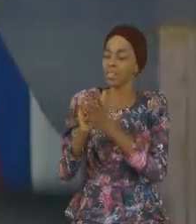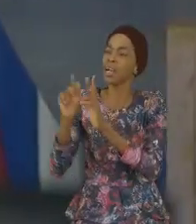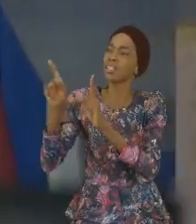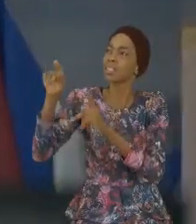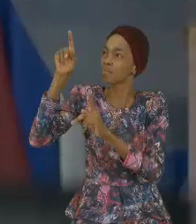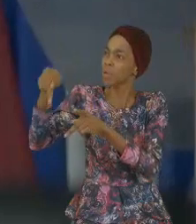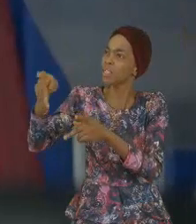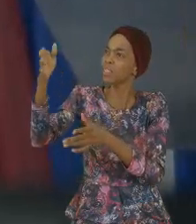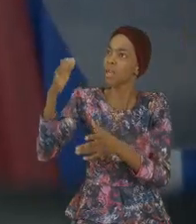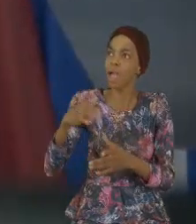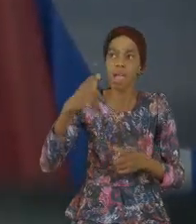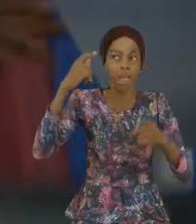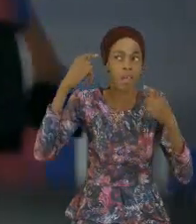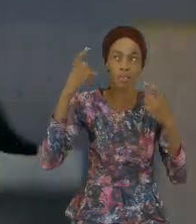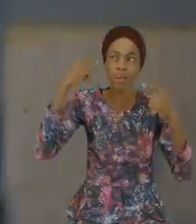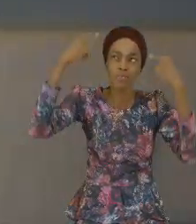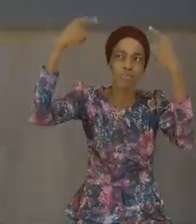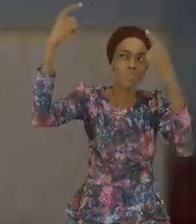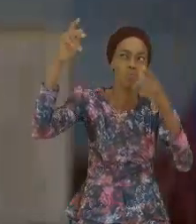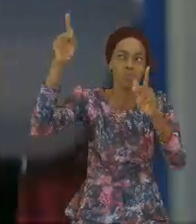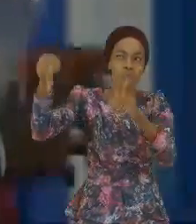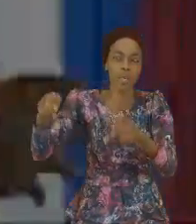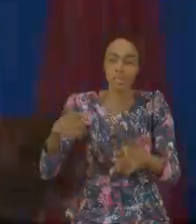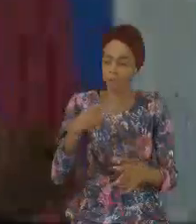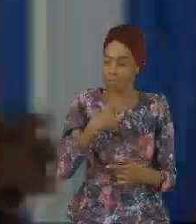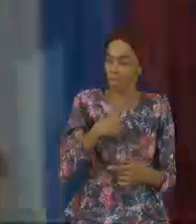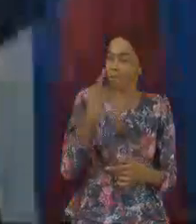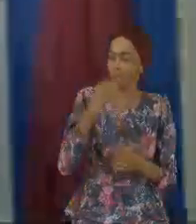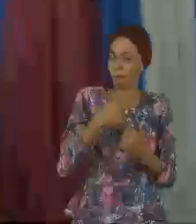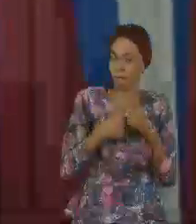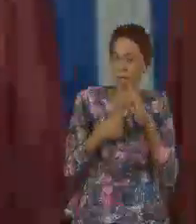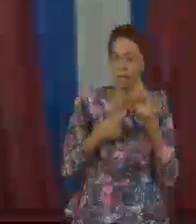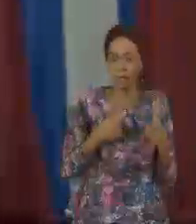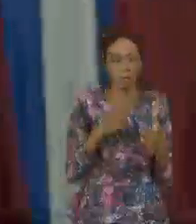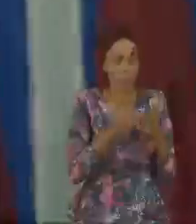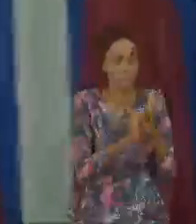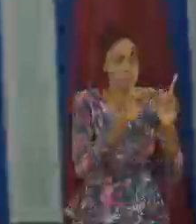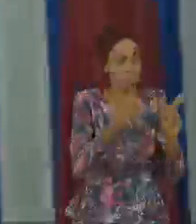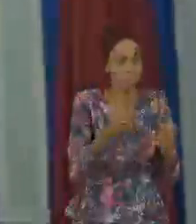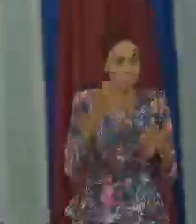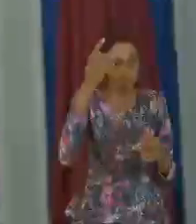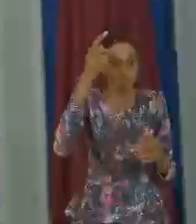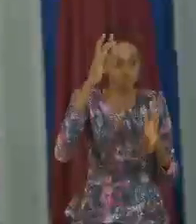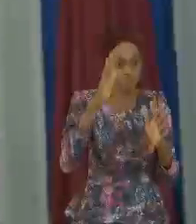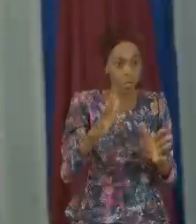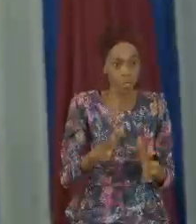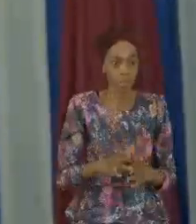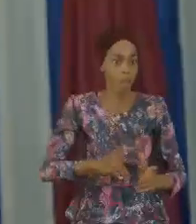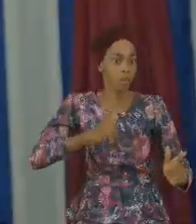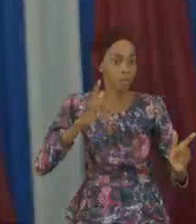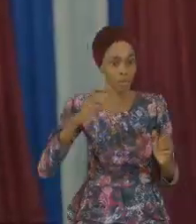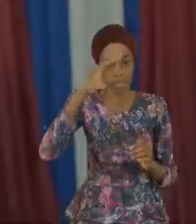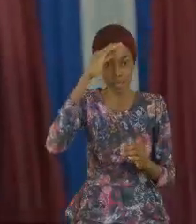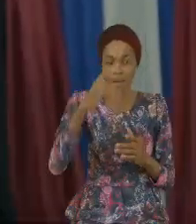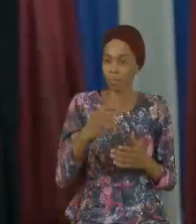prospective person, who am I? That man, a crouch puller in politics, but who am I? That